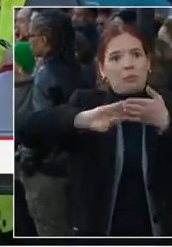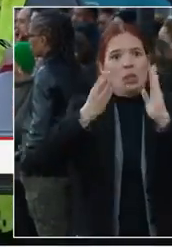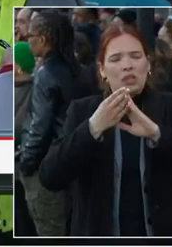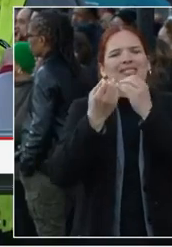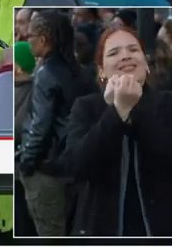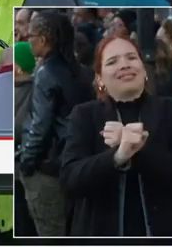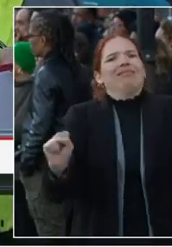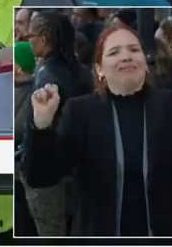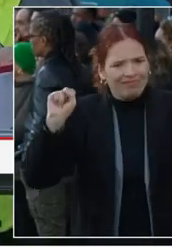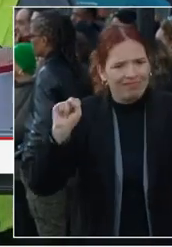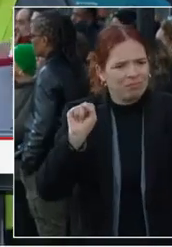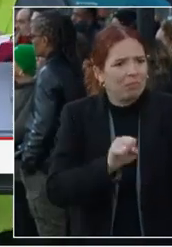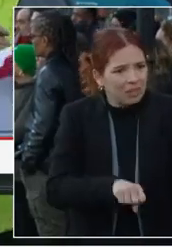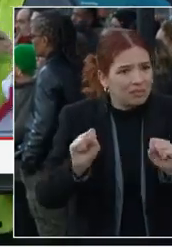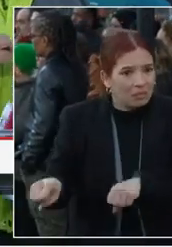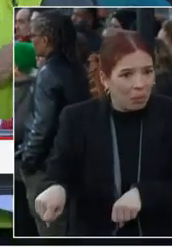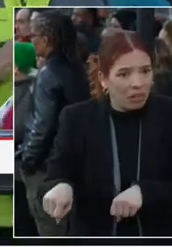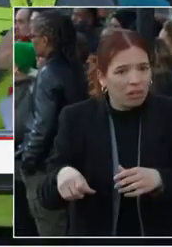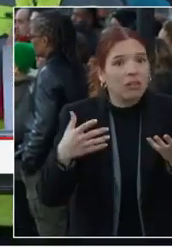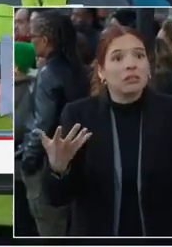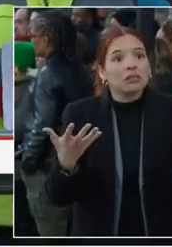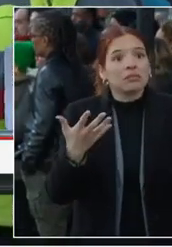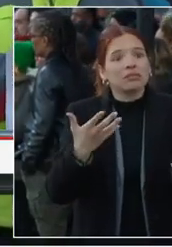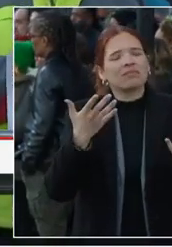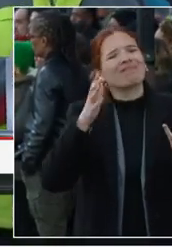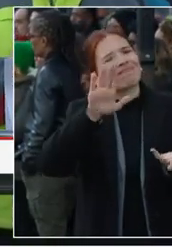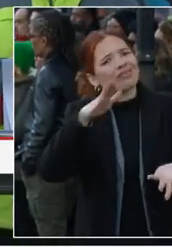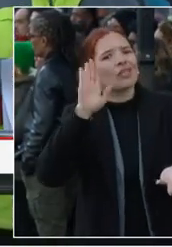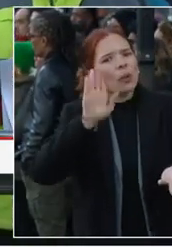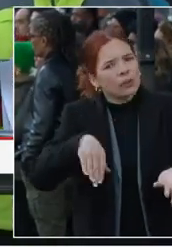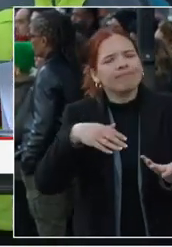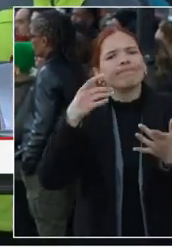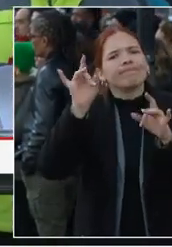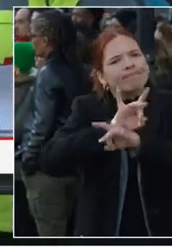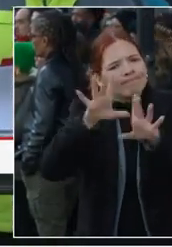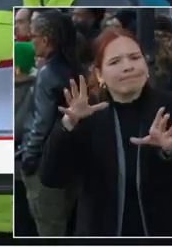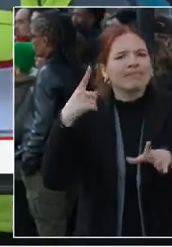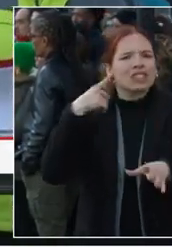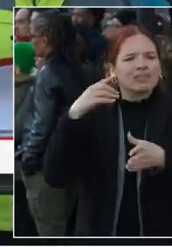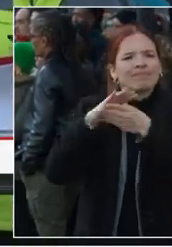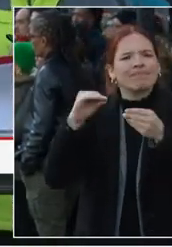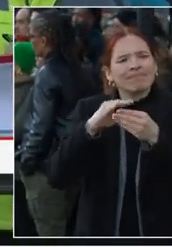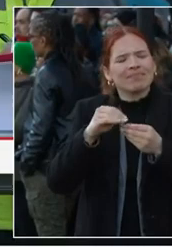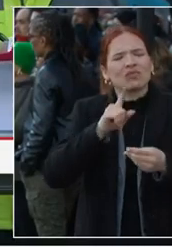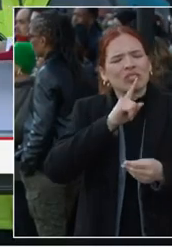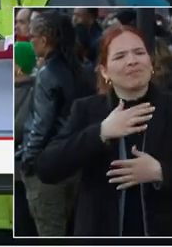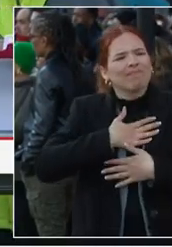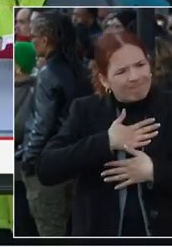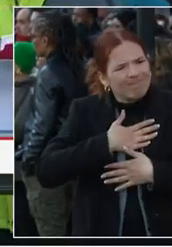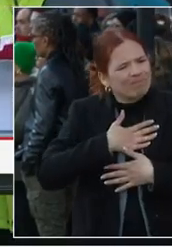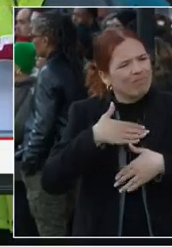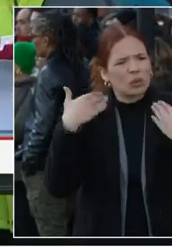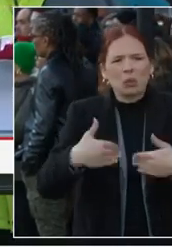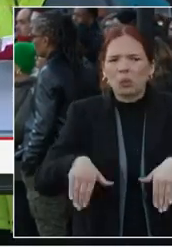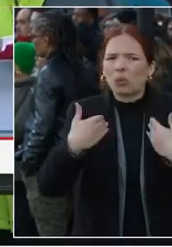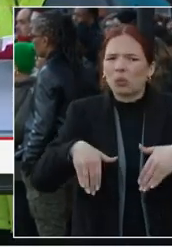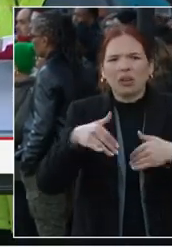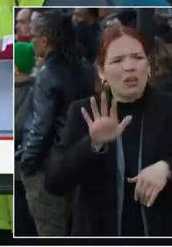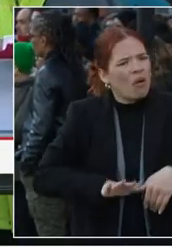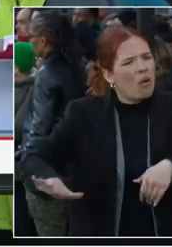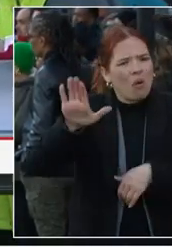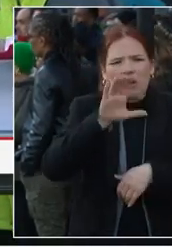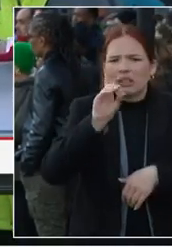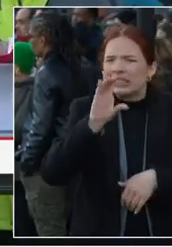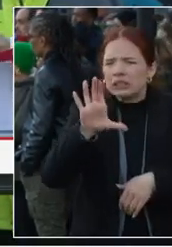about tragedies, and sometimes, unfortunately, in my role and position, I hear about tragedies all across our city every